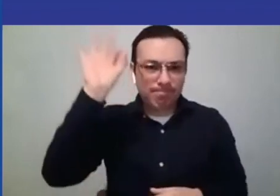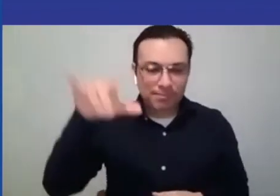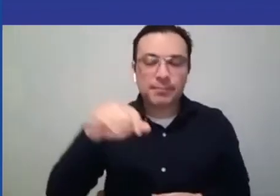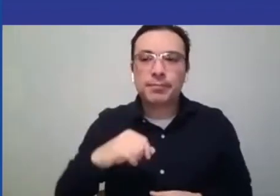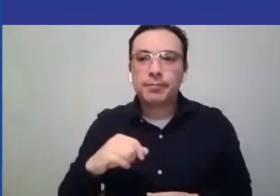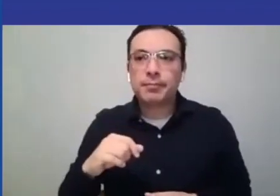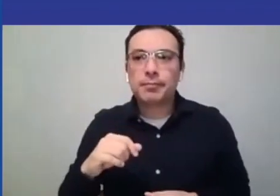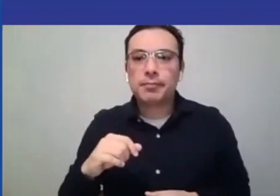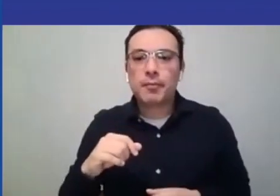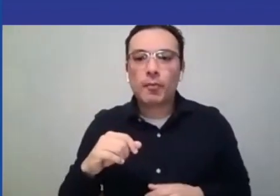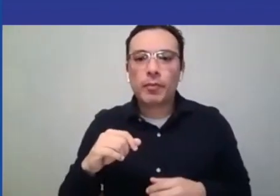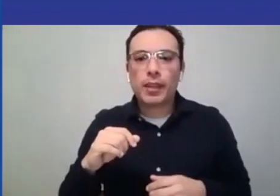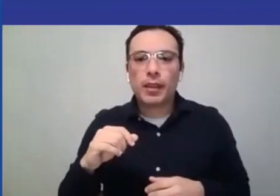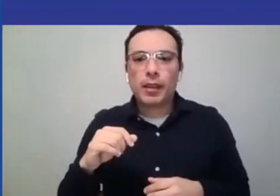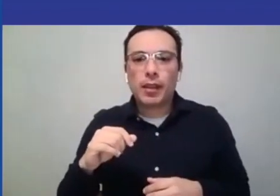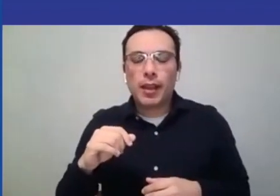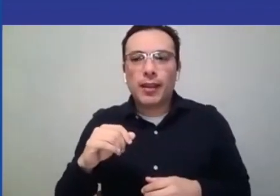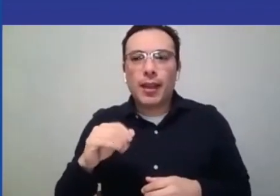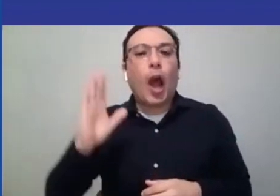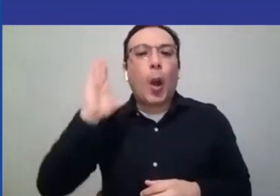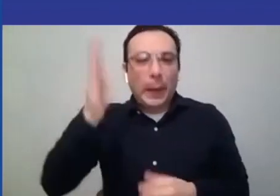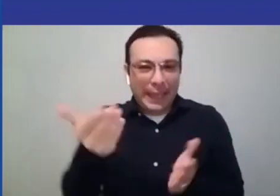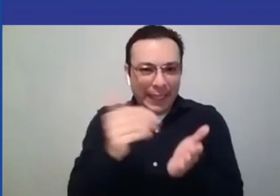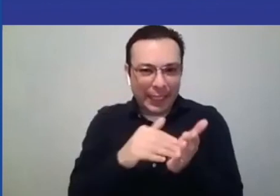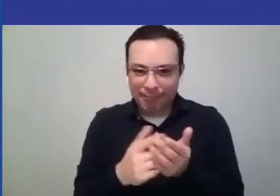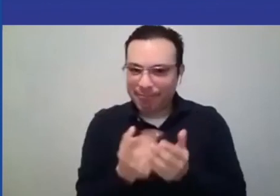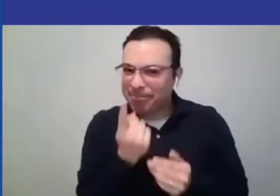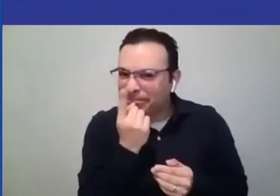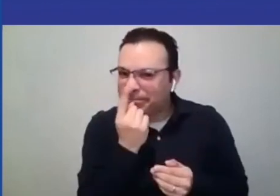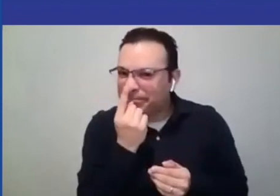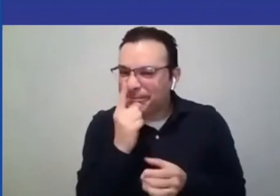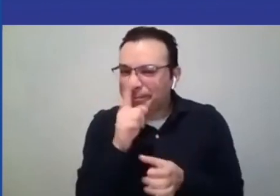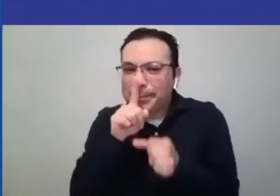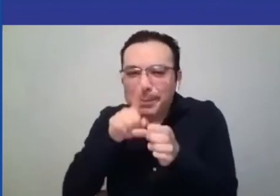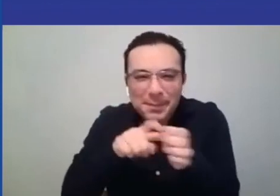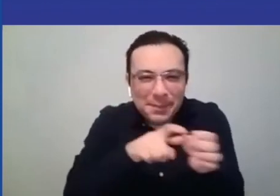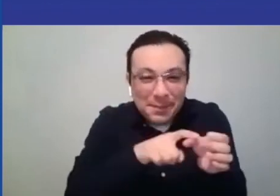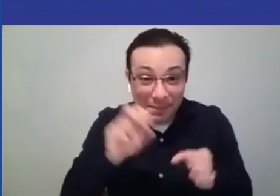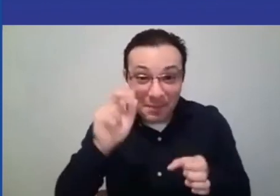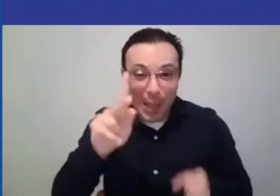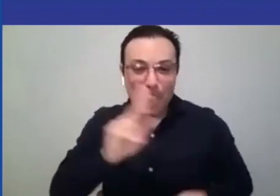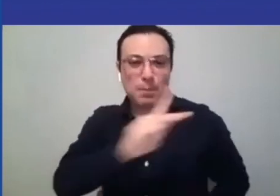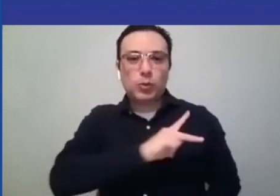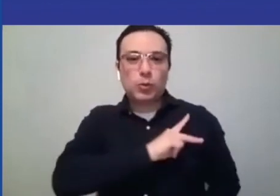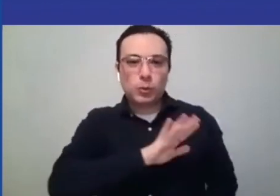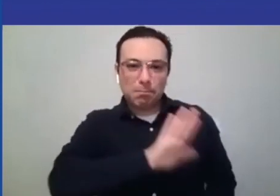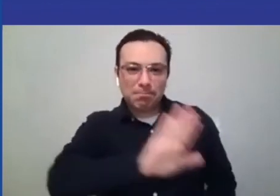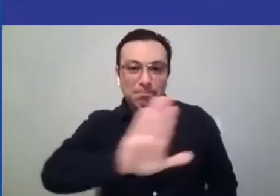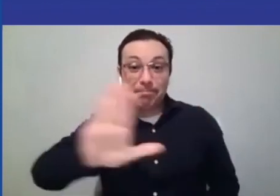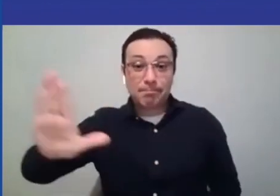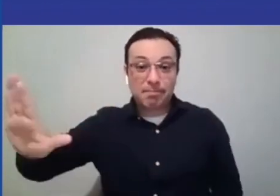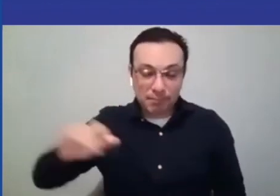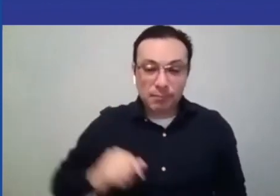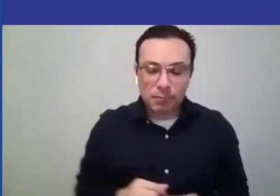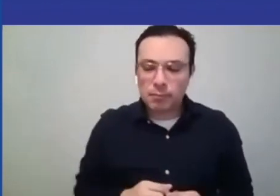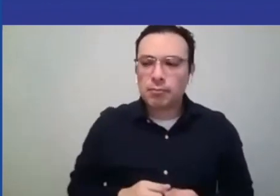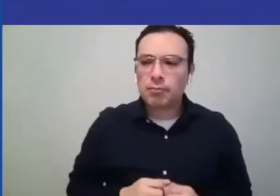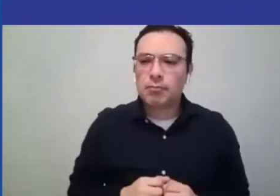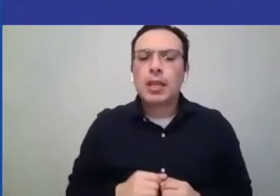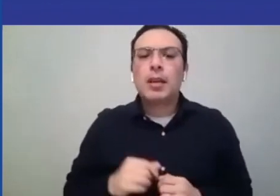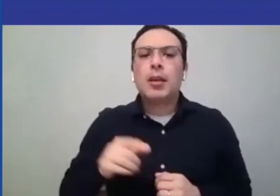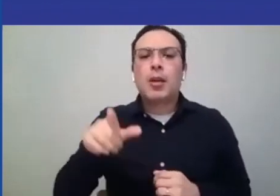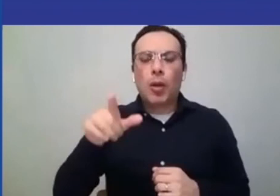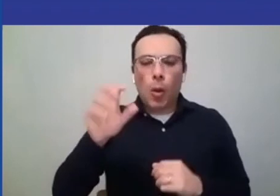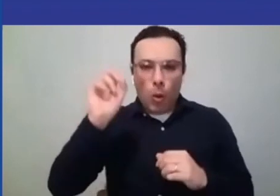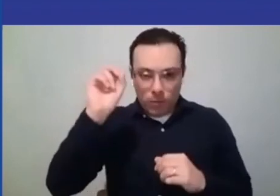these last few minutes is take a moment to think about. Again, I'm going to get a little bit personal right